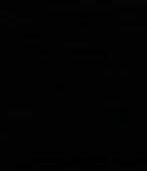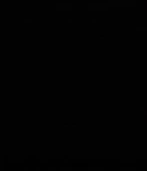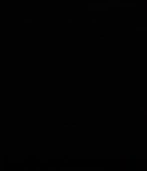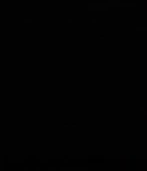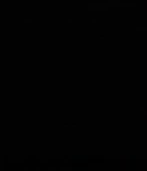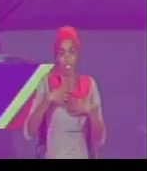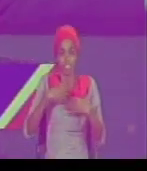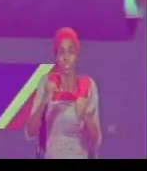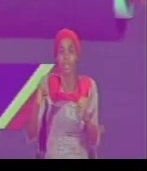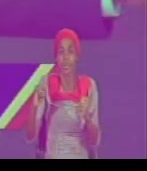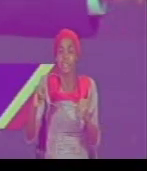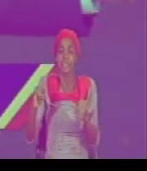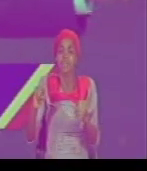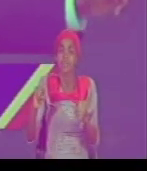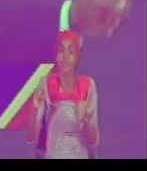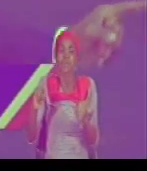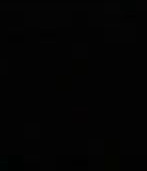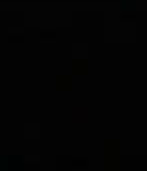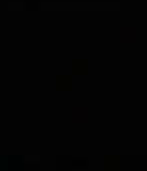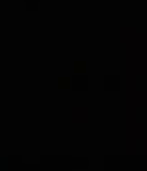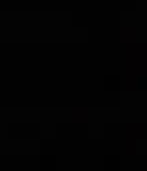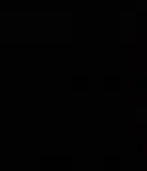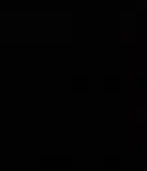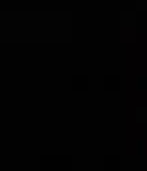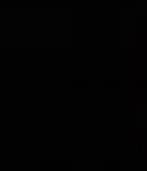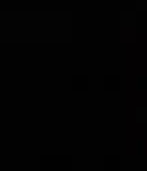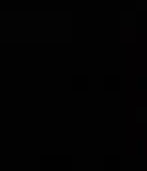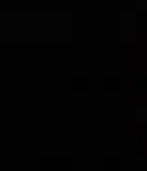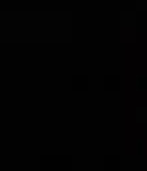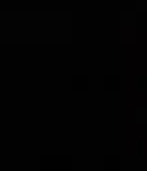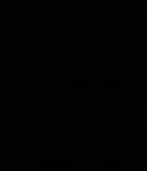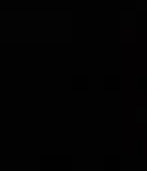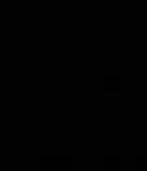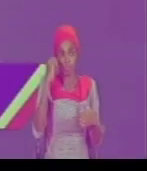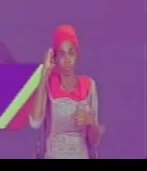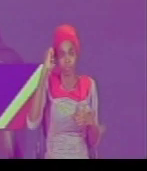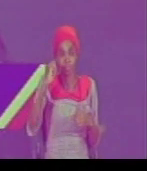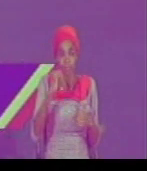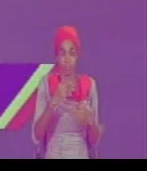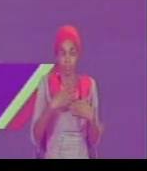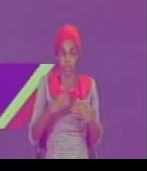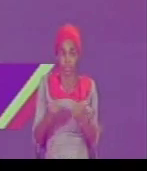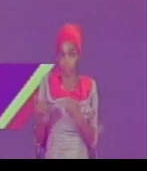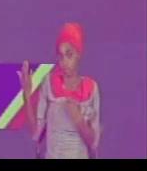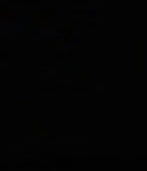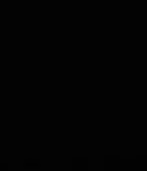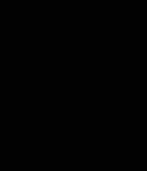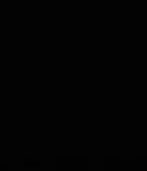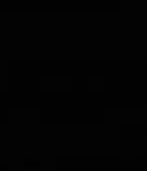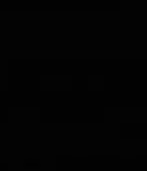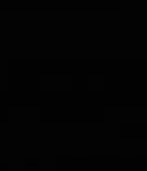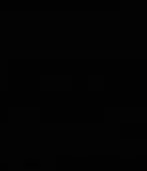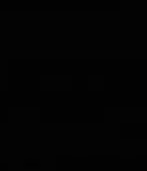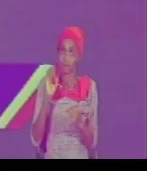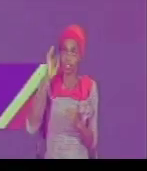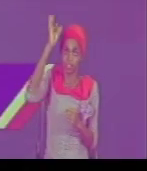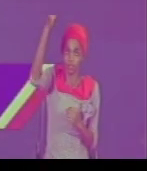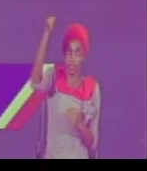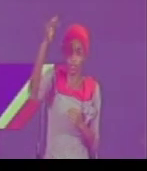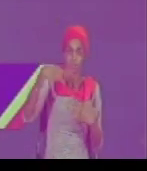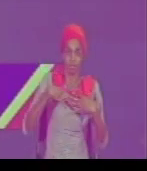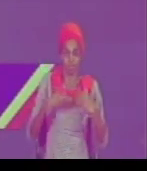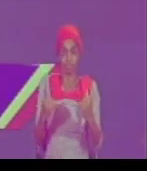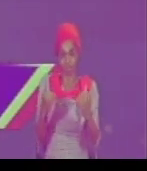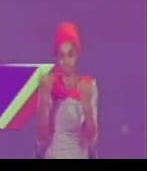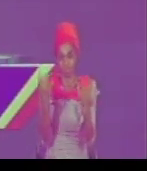healeth, he healed before, he will heal in the day, he's still healing. And if you're sick